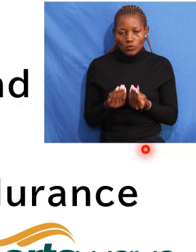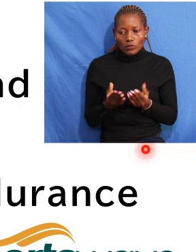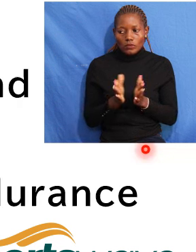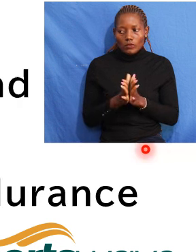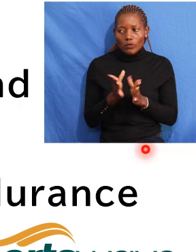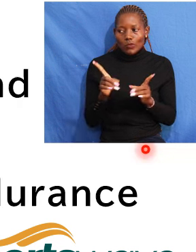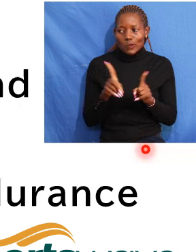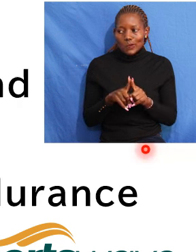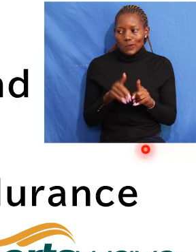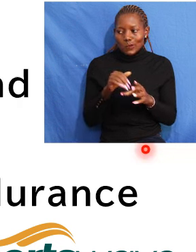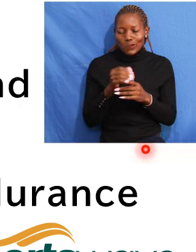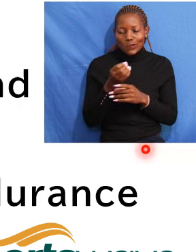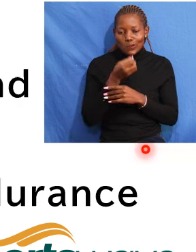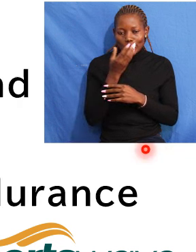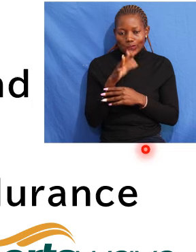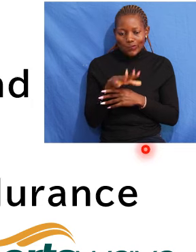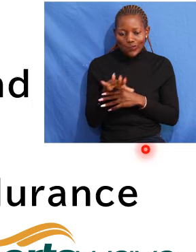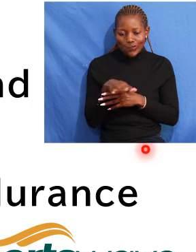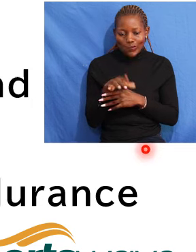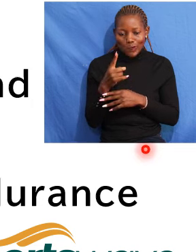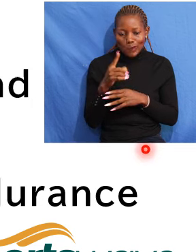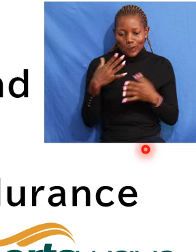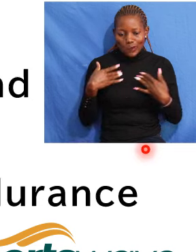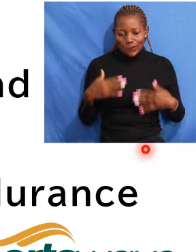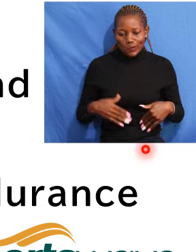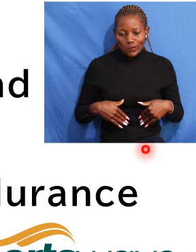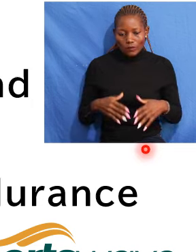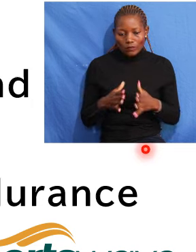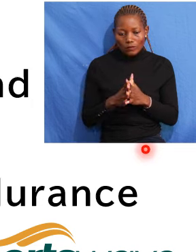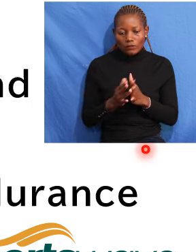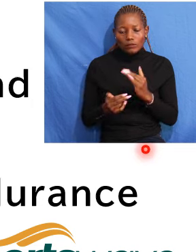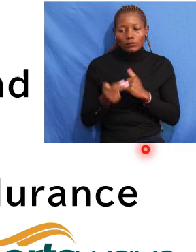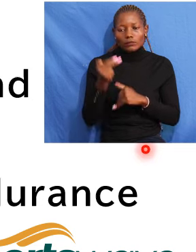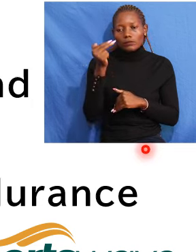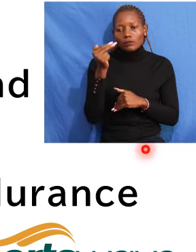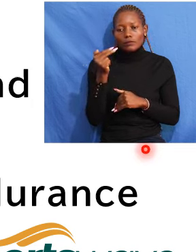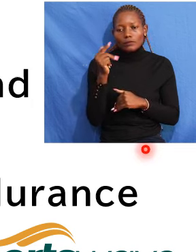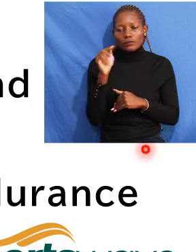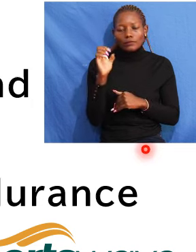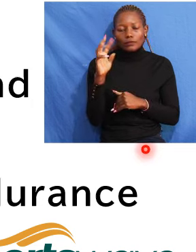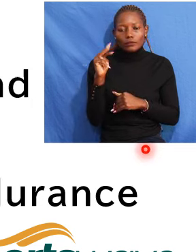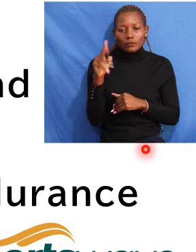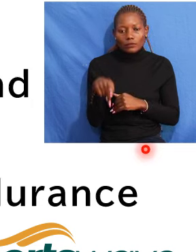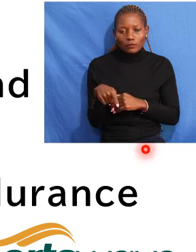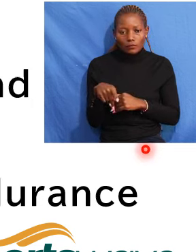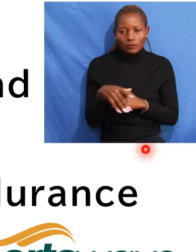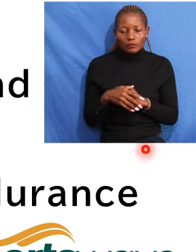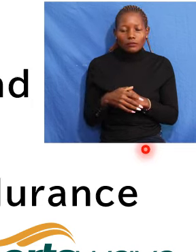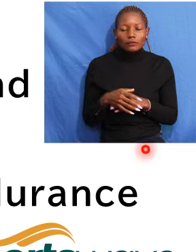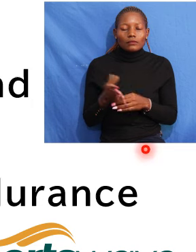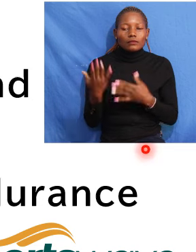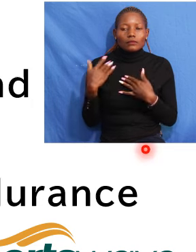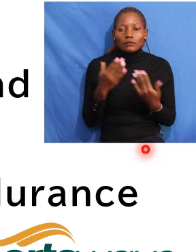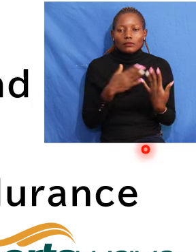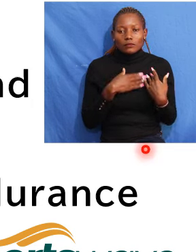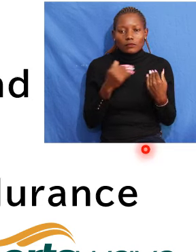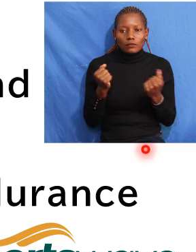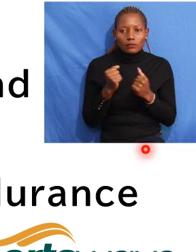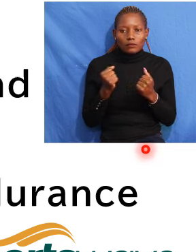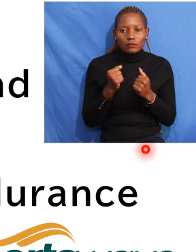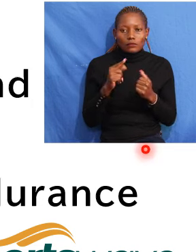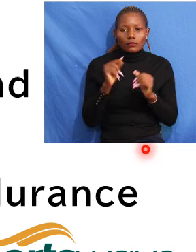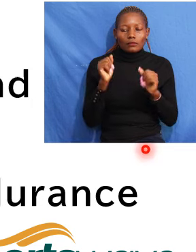also in hot environments, your body temperature get really high. So by taking a cold bath, you can